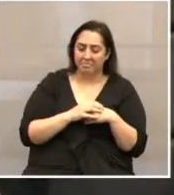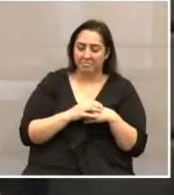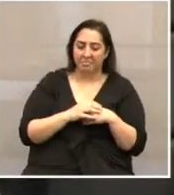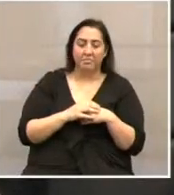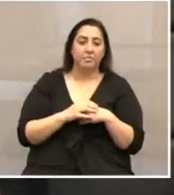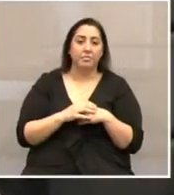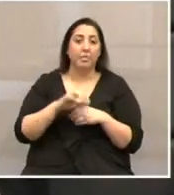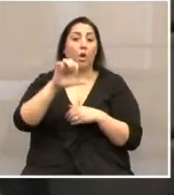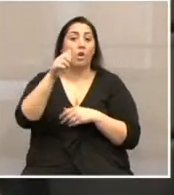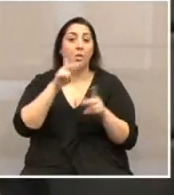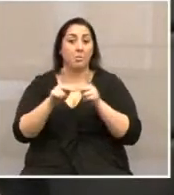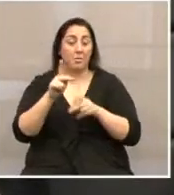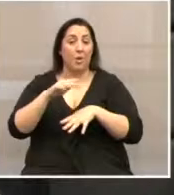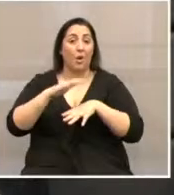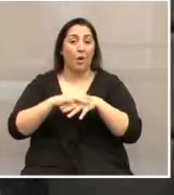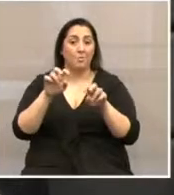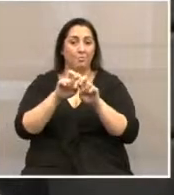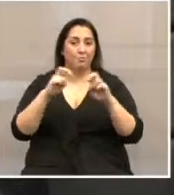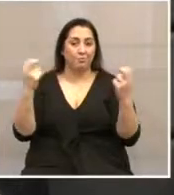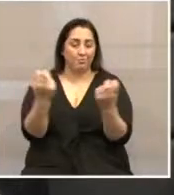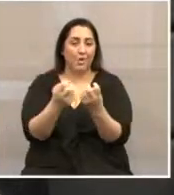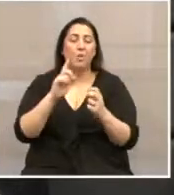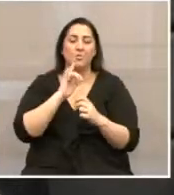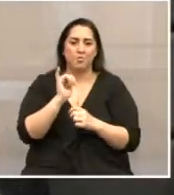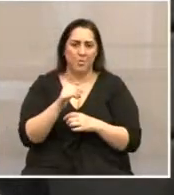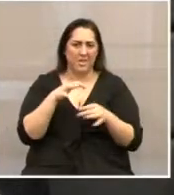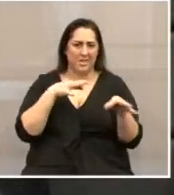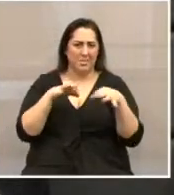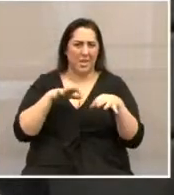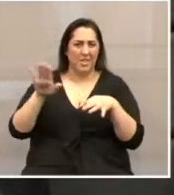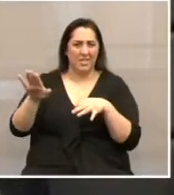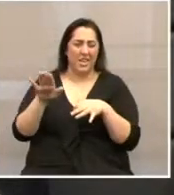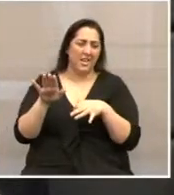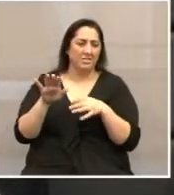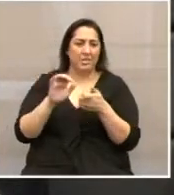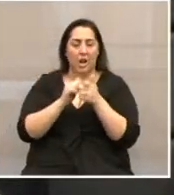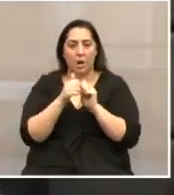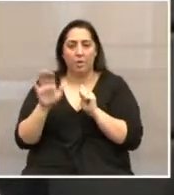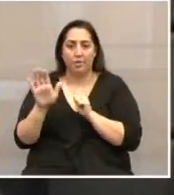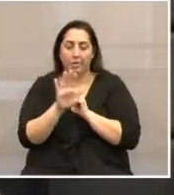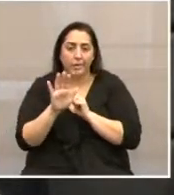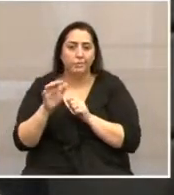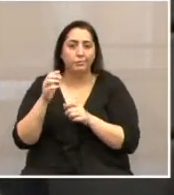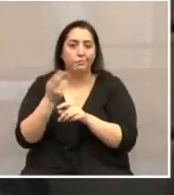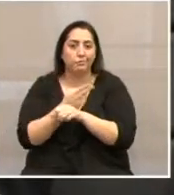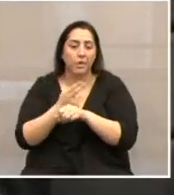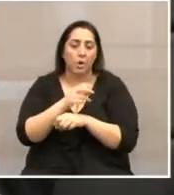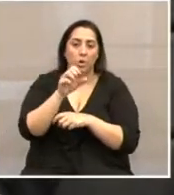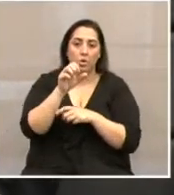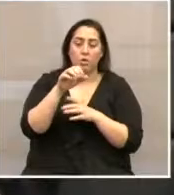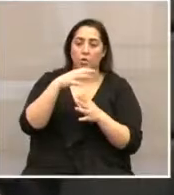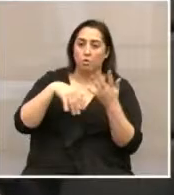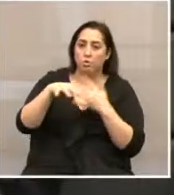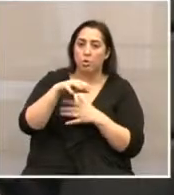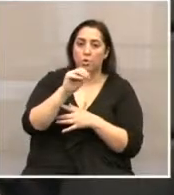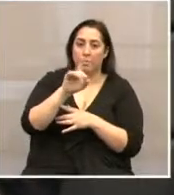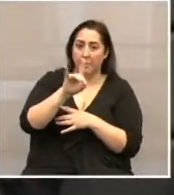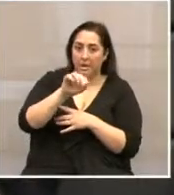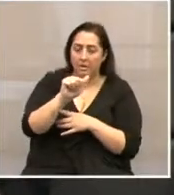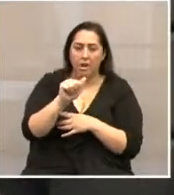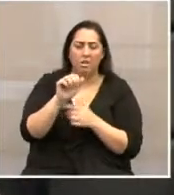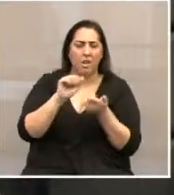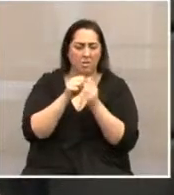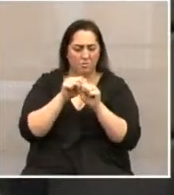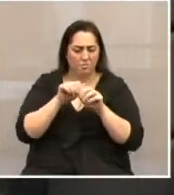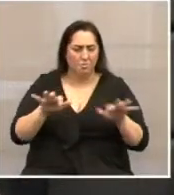on this panel have explained the conditions that contribute to the use of social media to spread misinformation